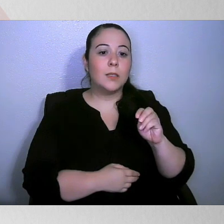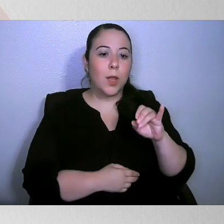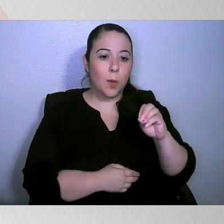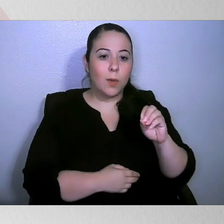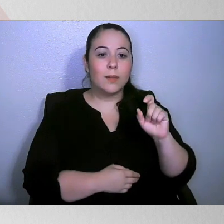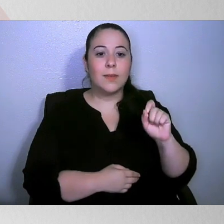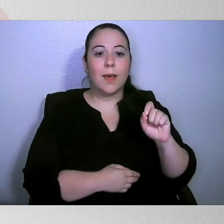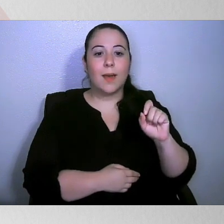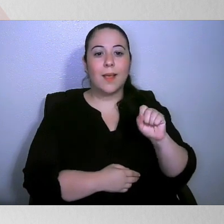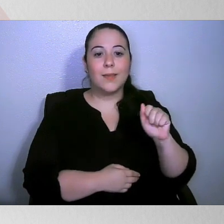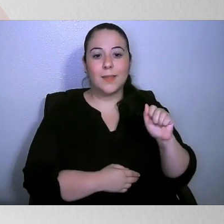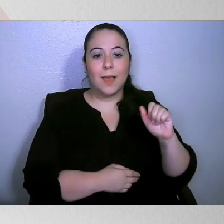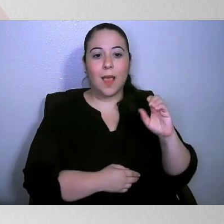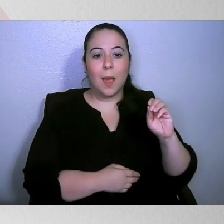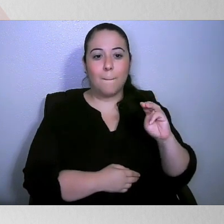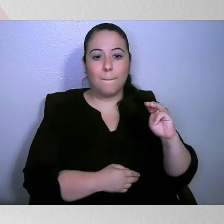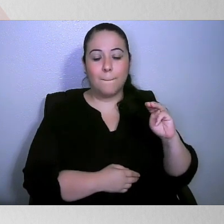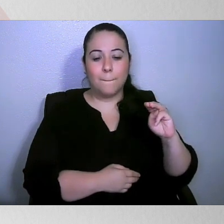portsanantonio.sacomplan.com/documents.